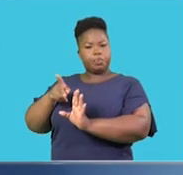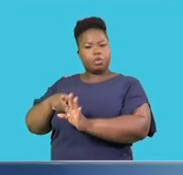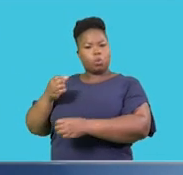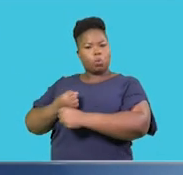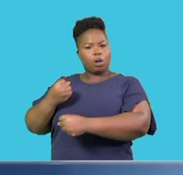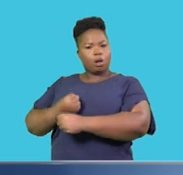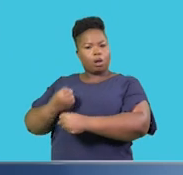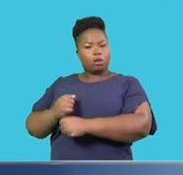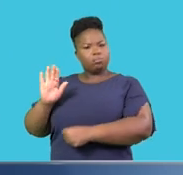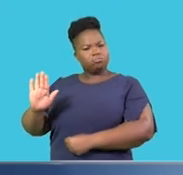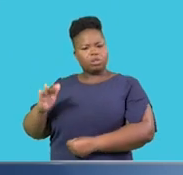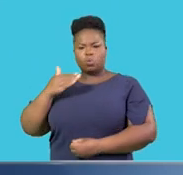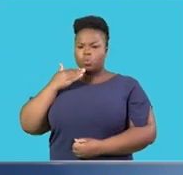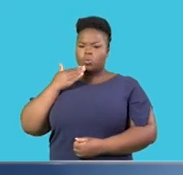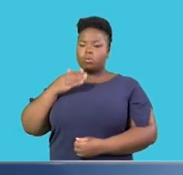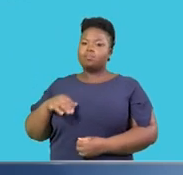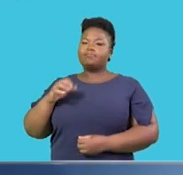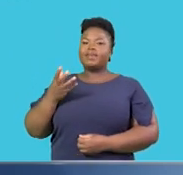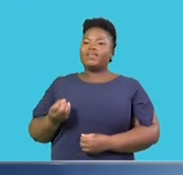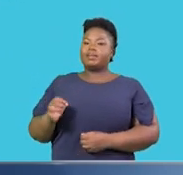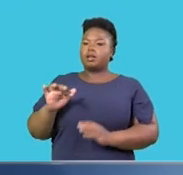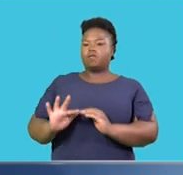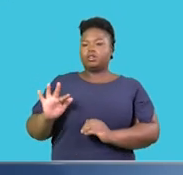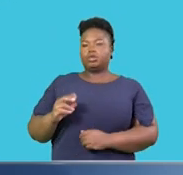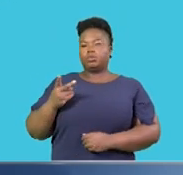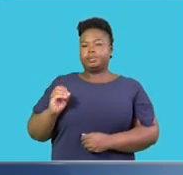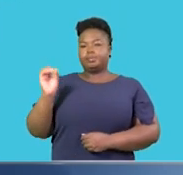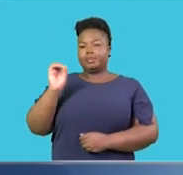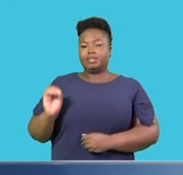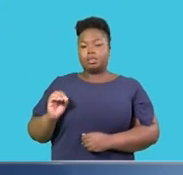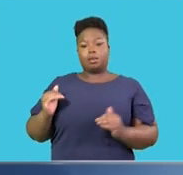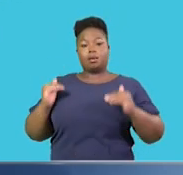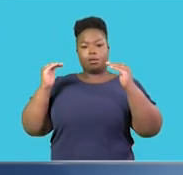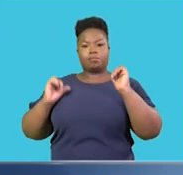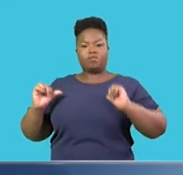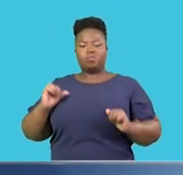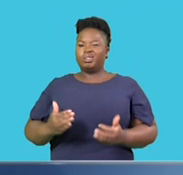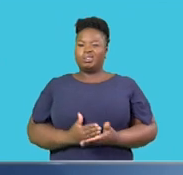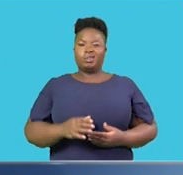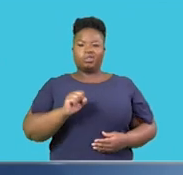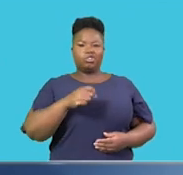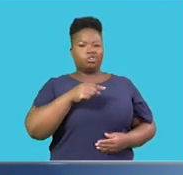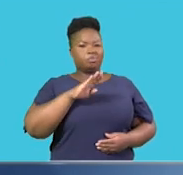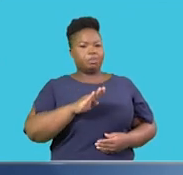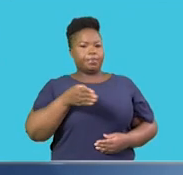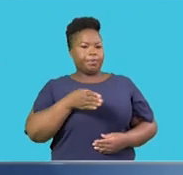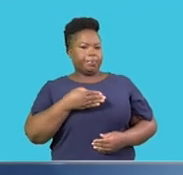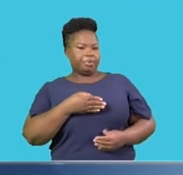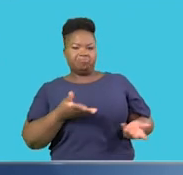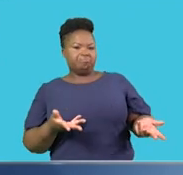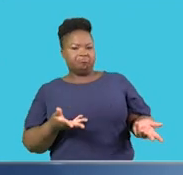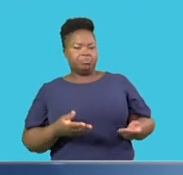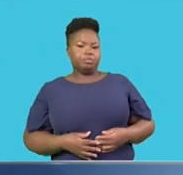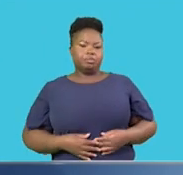the schools have an average of 20% higher performance compared to those schools where there is lower engagement with